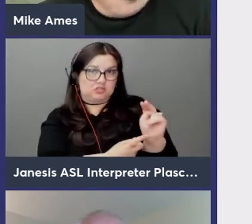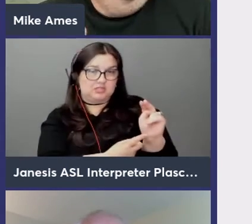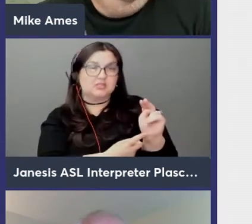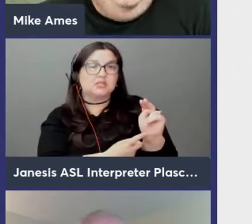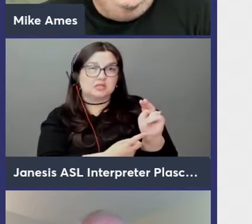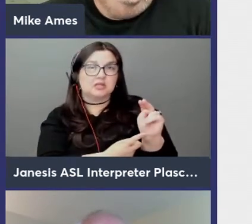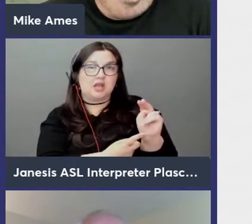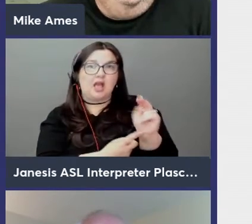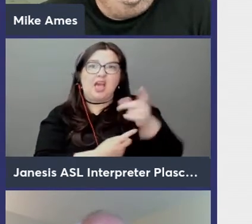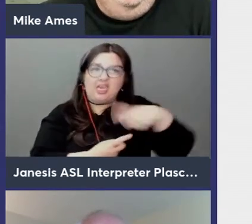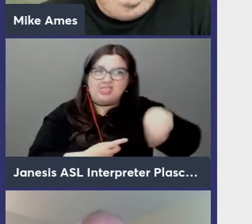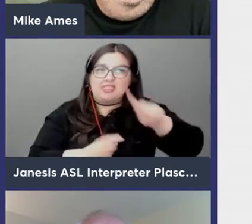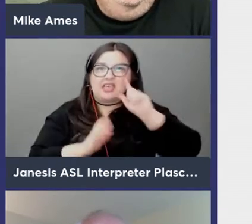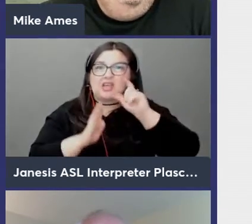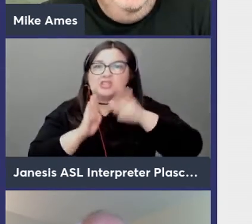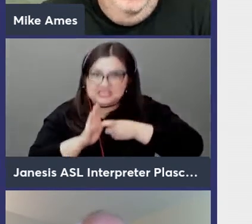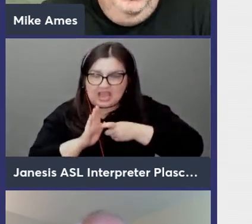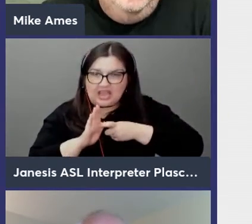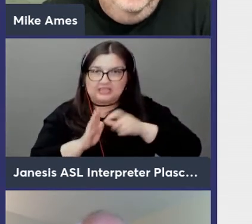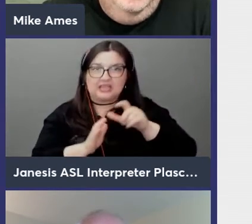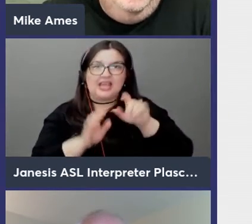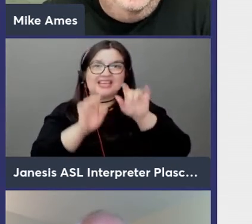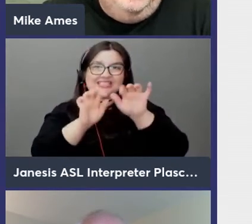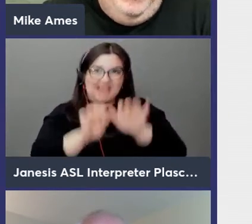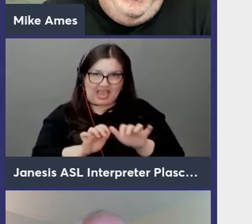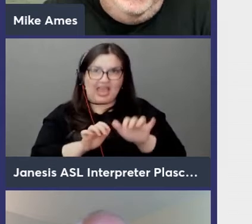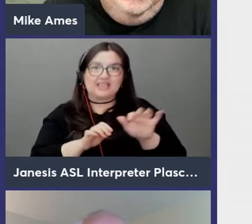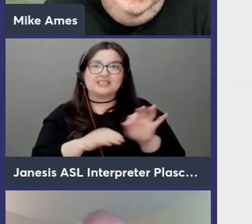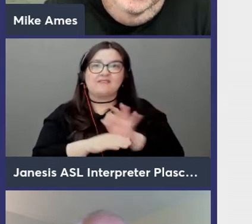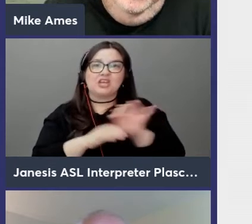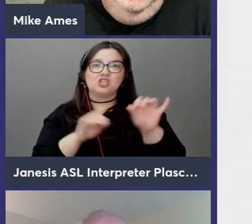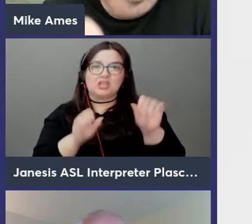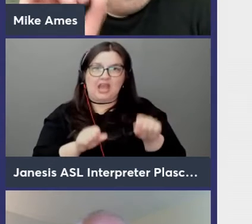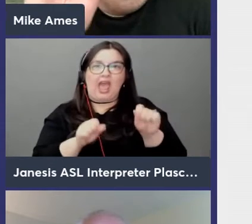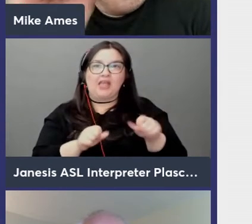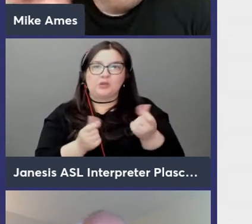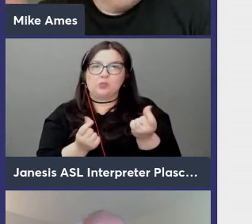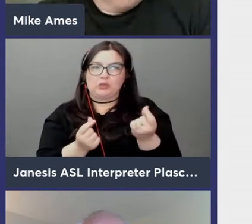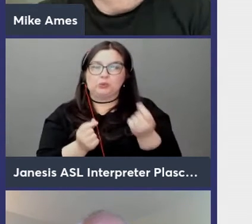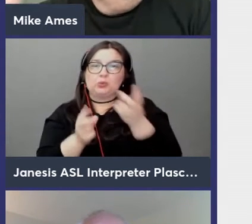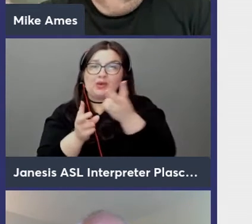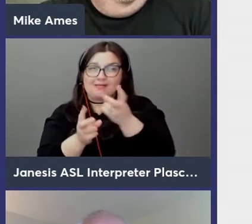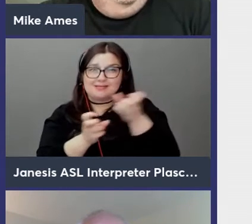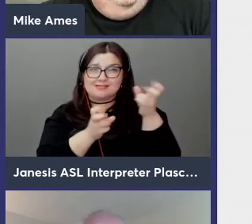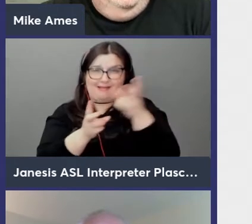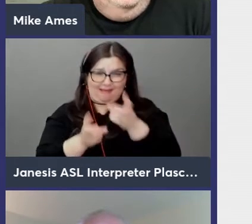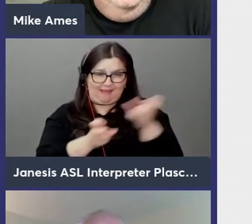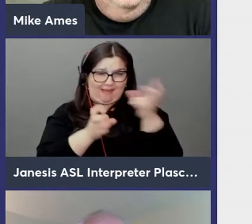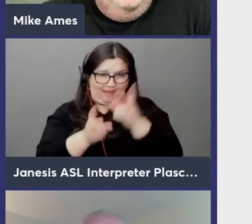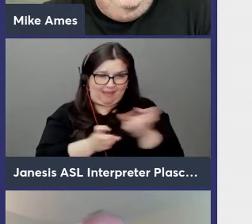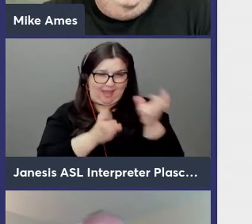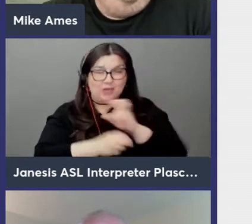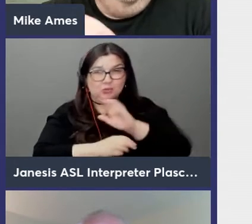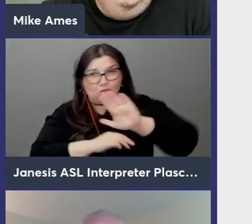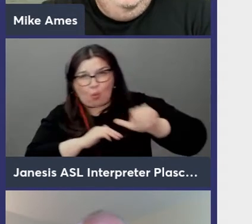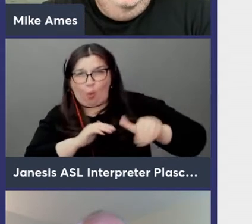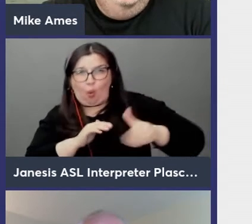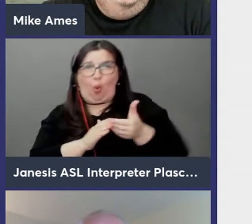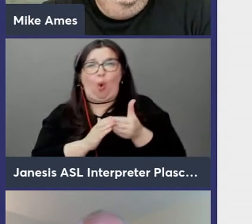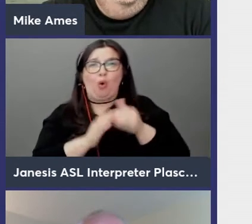their detect text functionality, which will extract all of the text off of the ID and